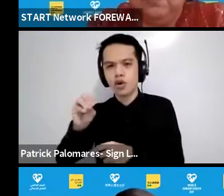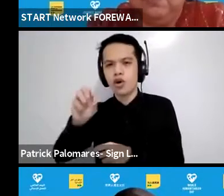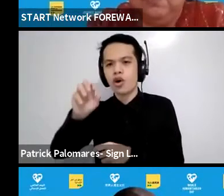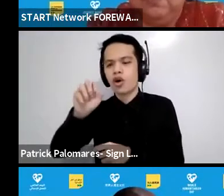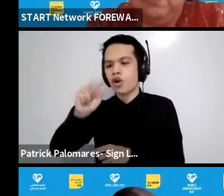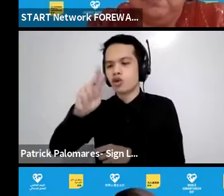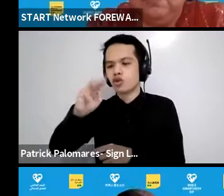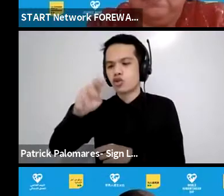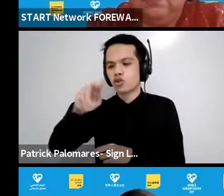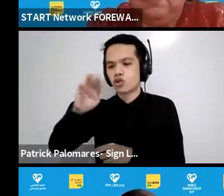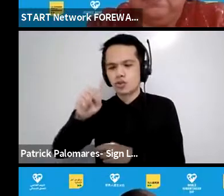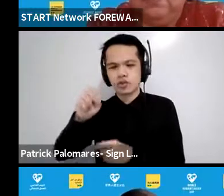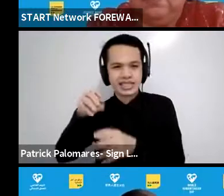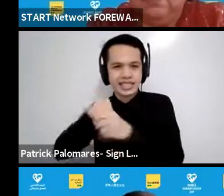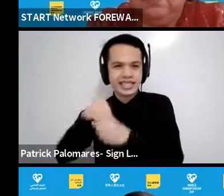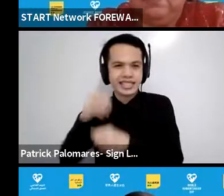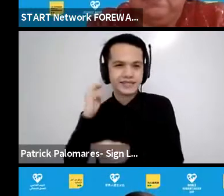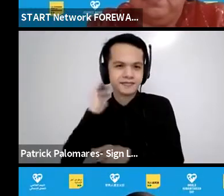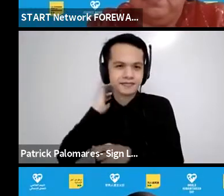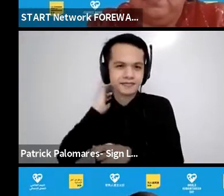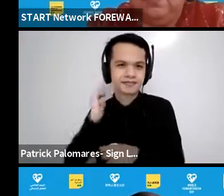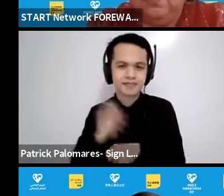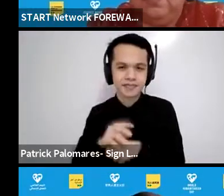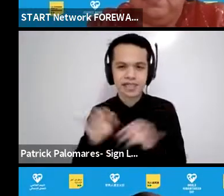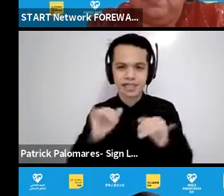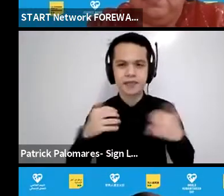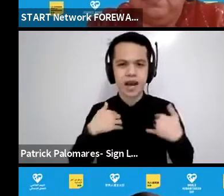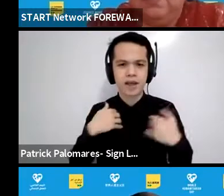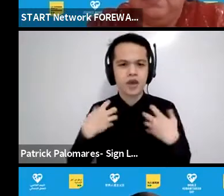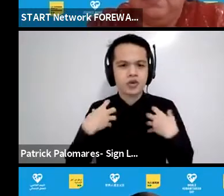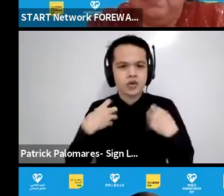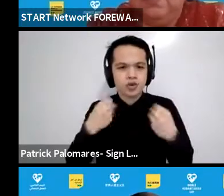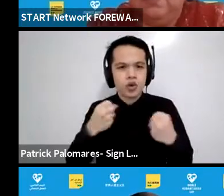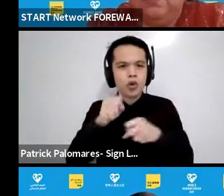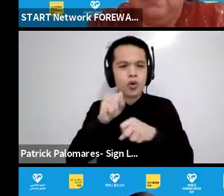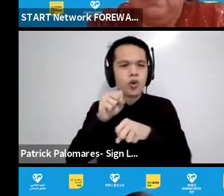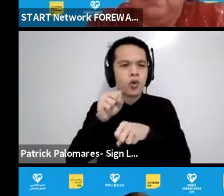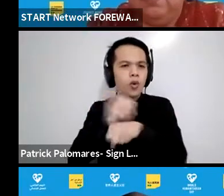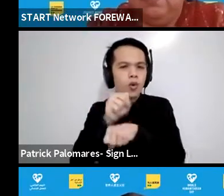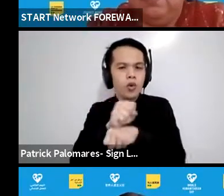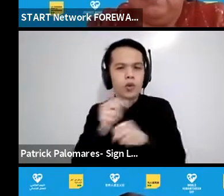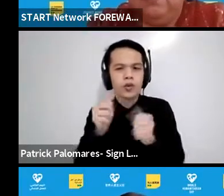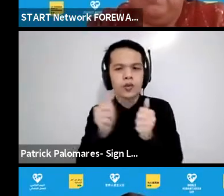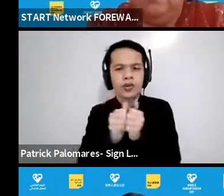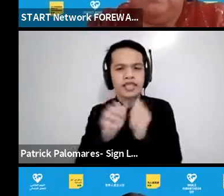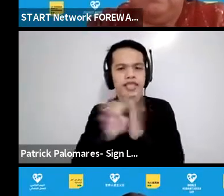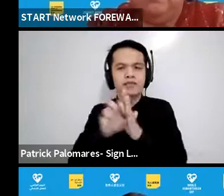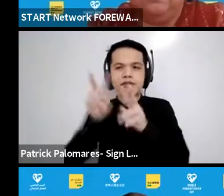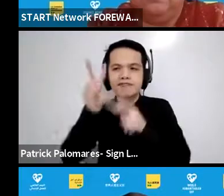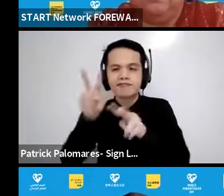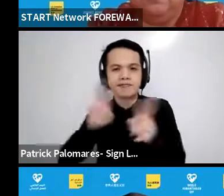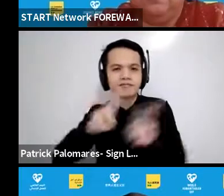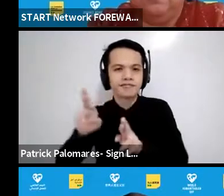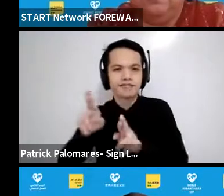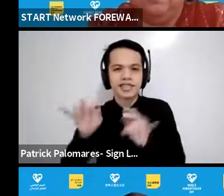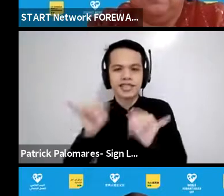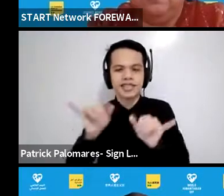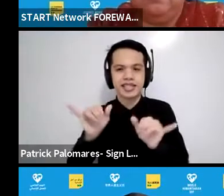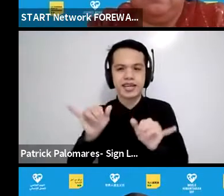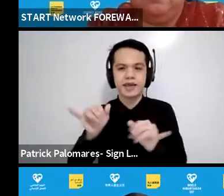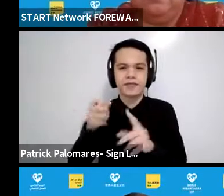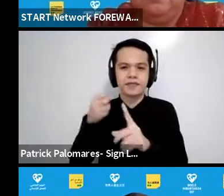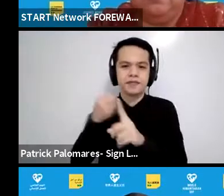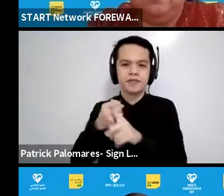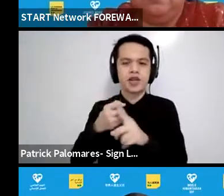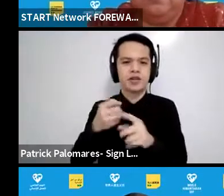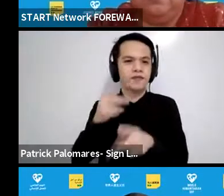Mindanao. And we have a strong work as well in terms of anticipatory action and shock responsive